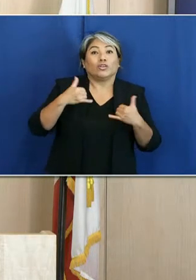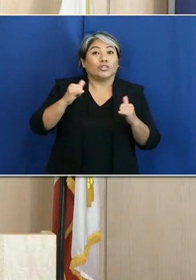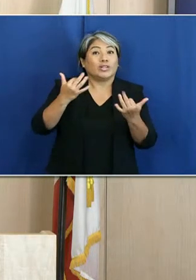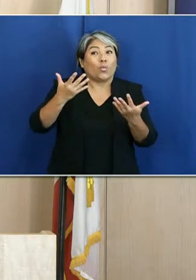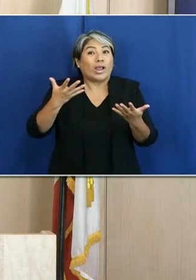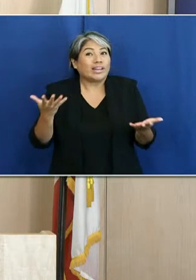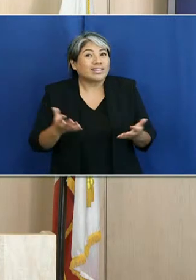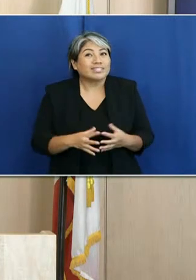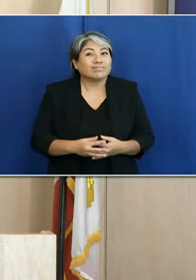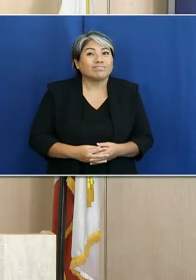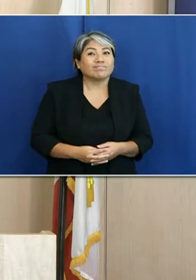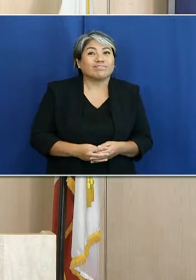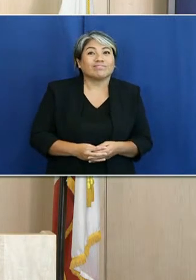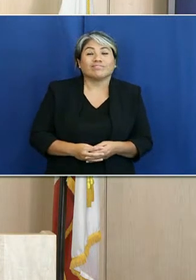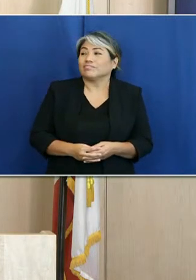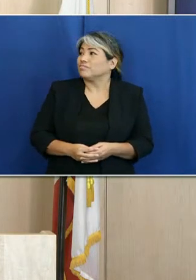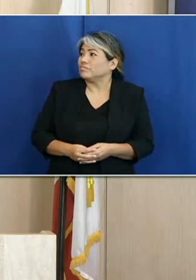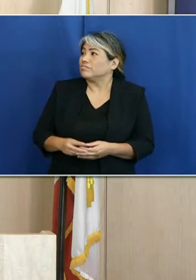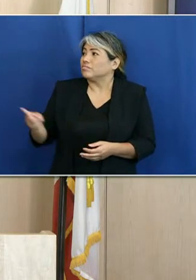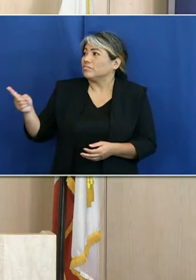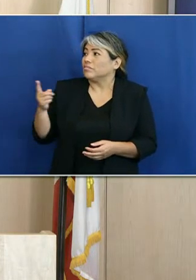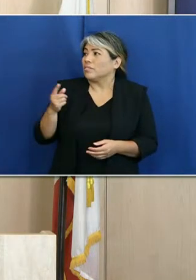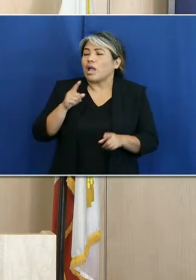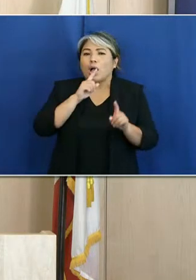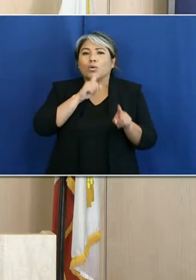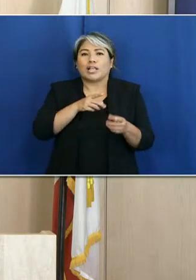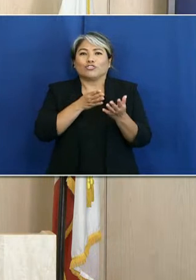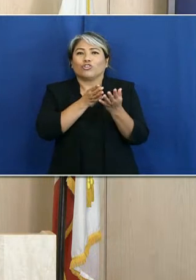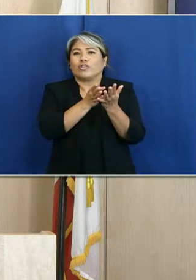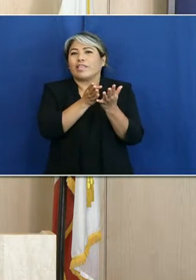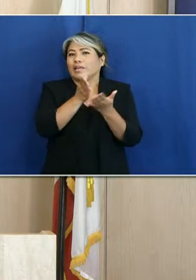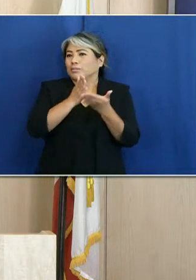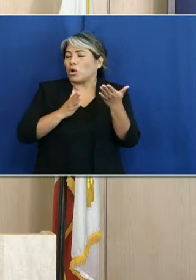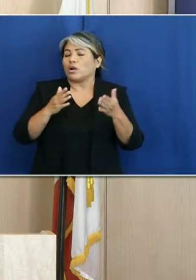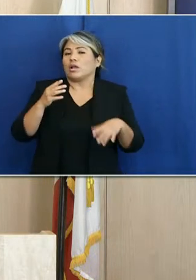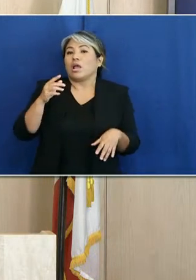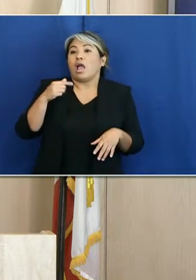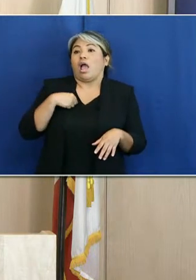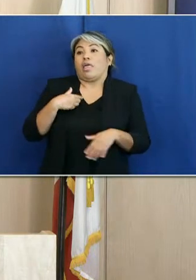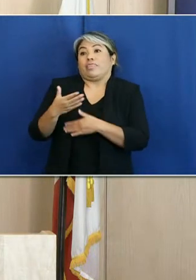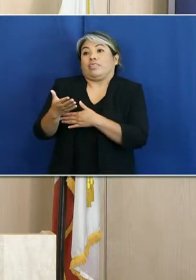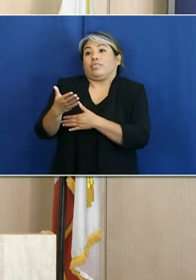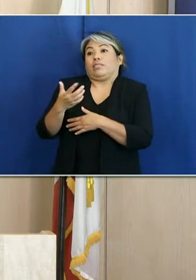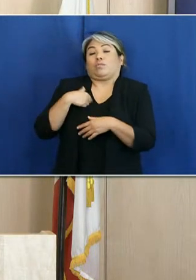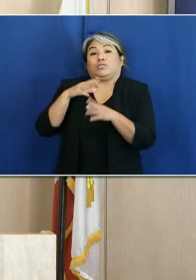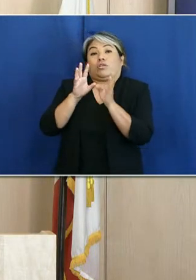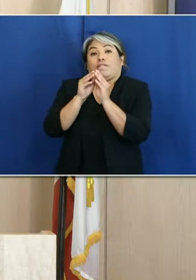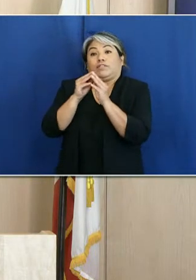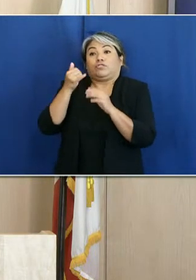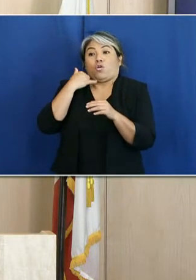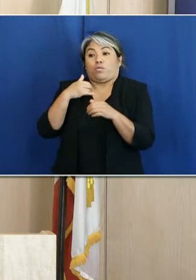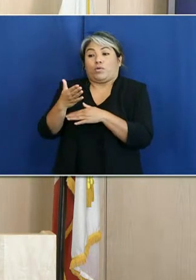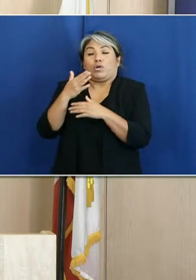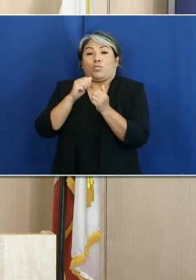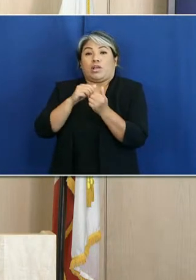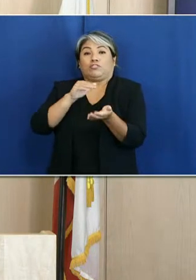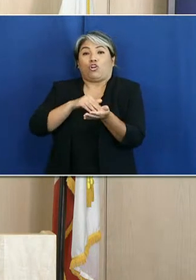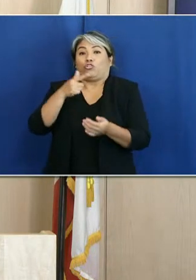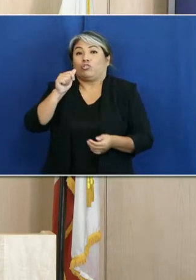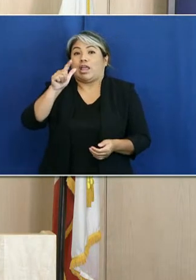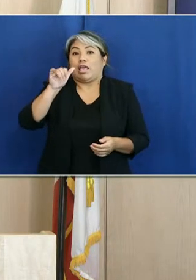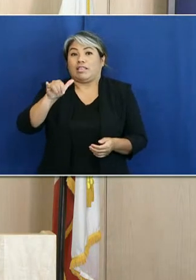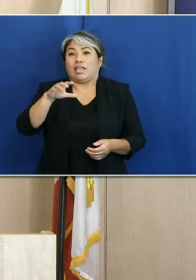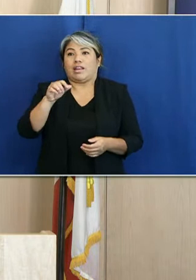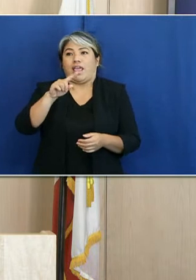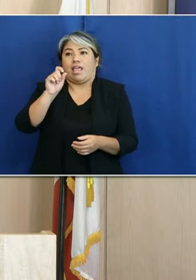waiting? In reference to the last part of that question, I happened to be on a conference call this morning with Dr. Galley and asked that